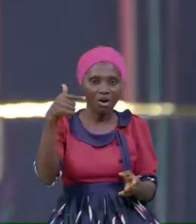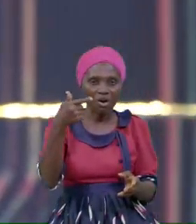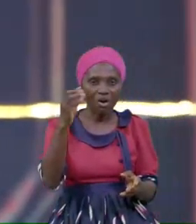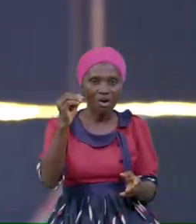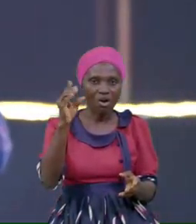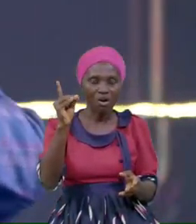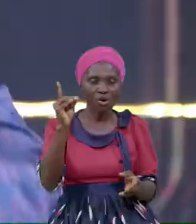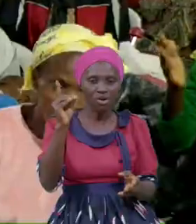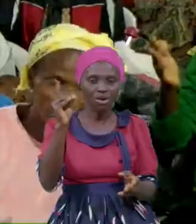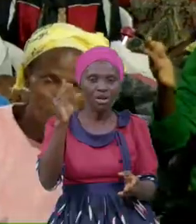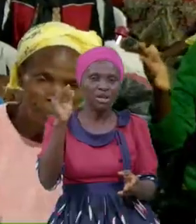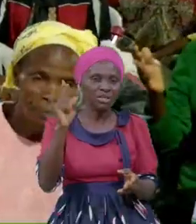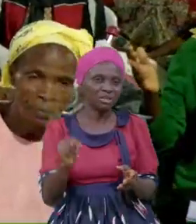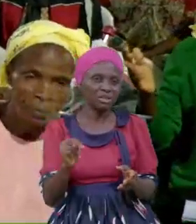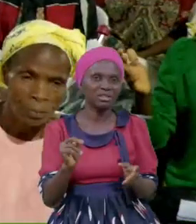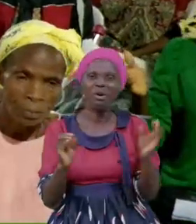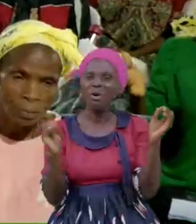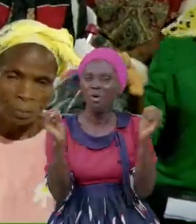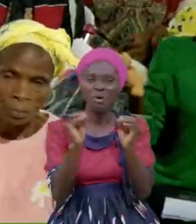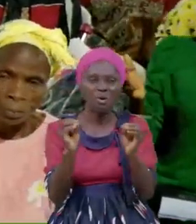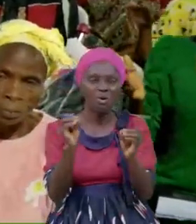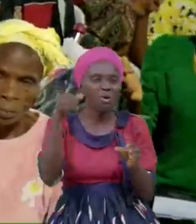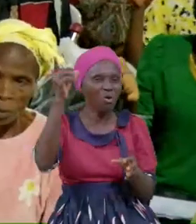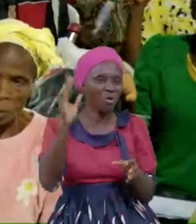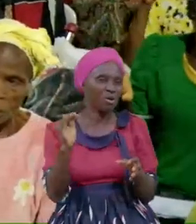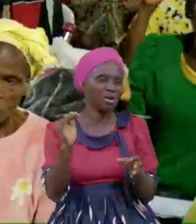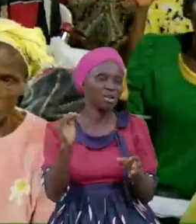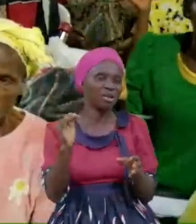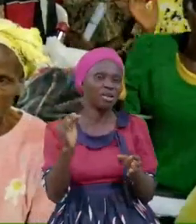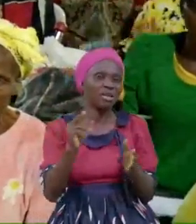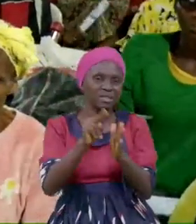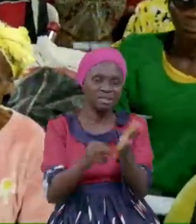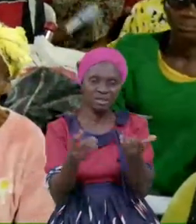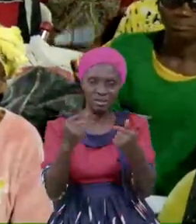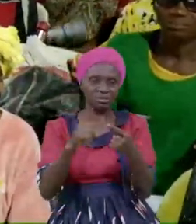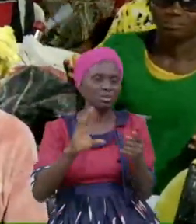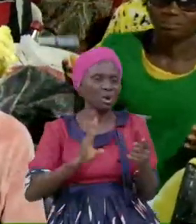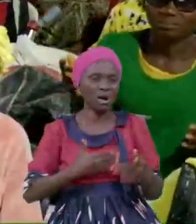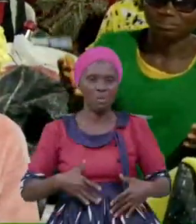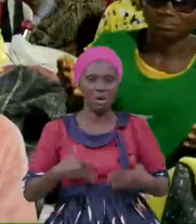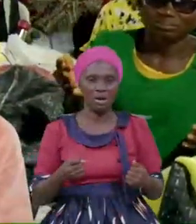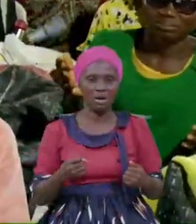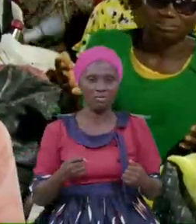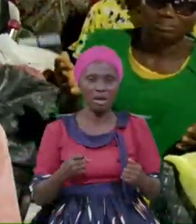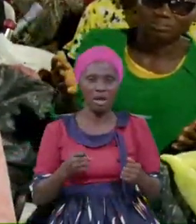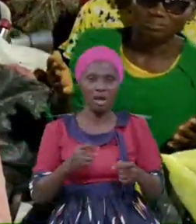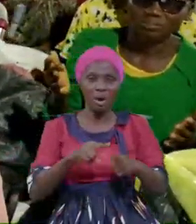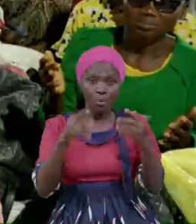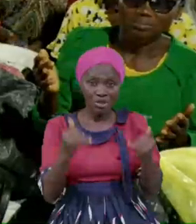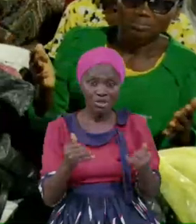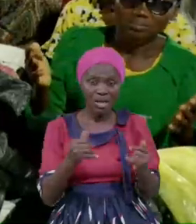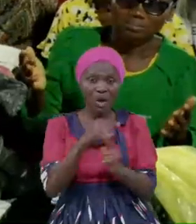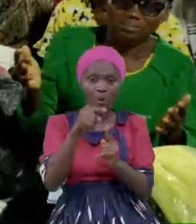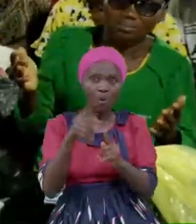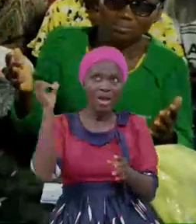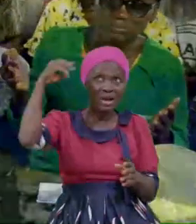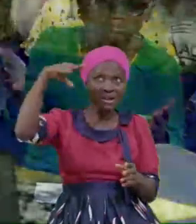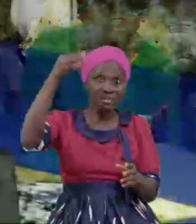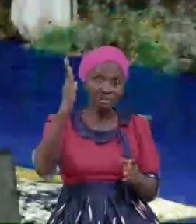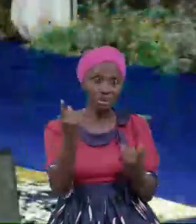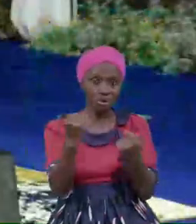you? The grace of God comes to you, and ungodliness knocks at the door. Before